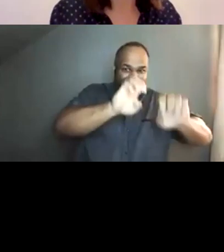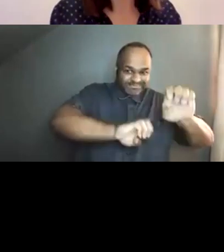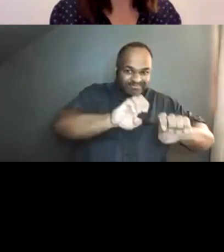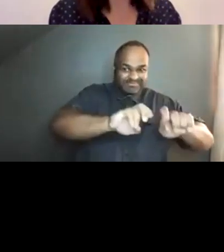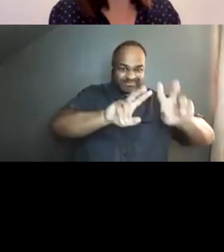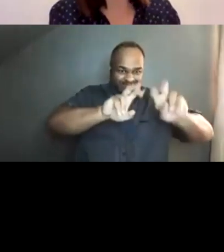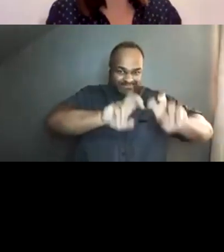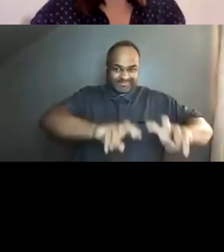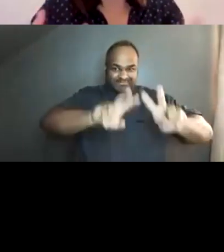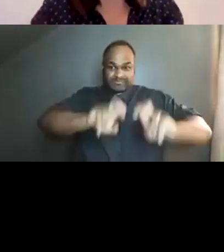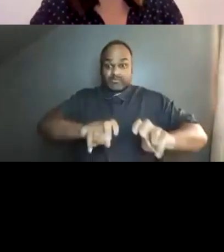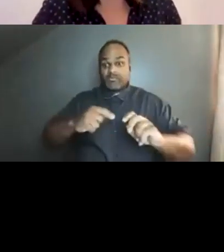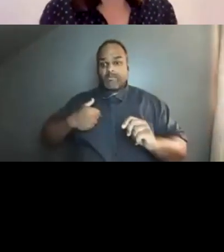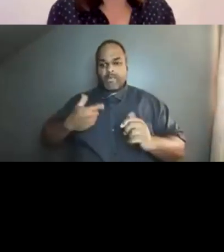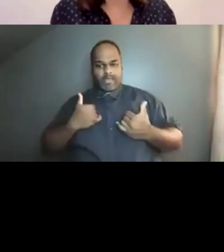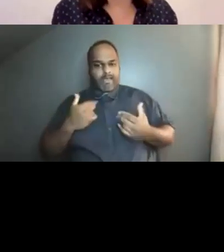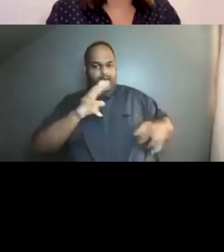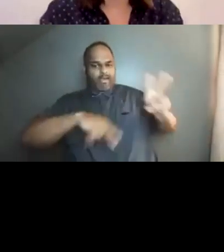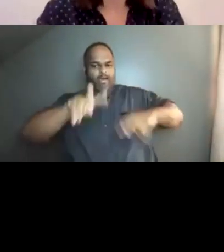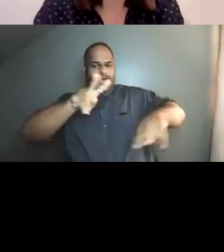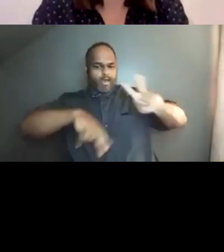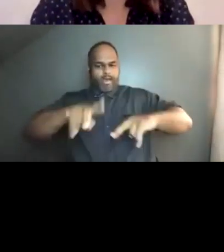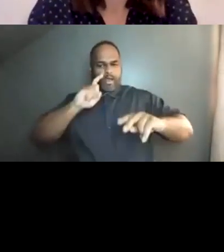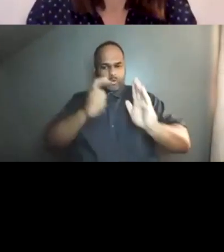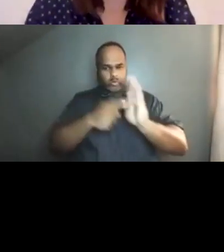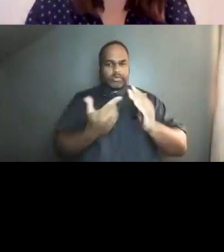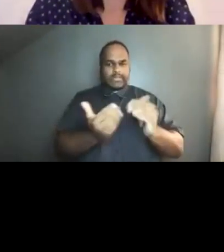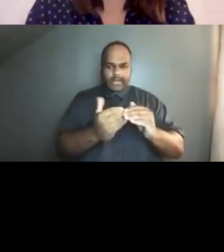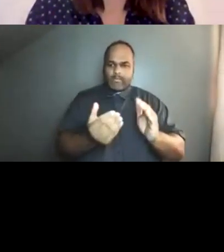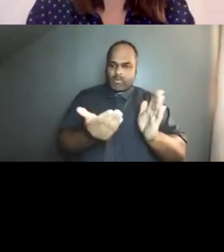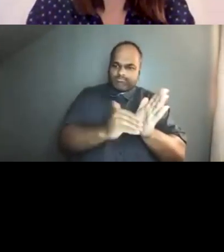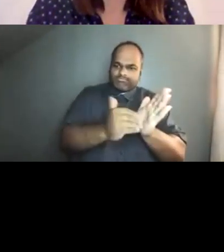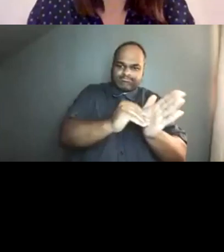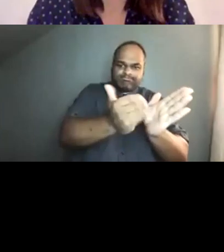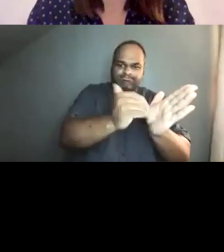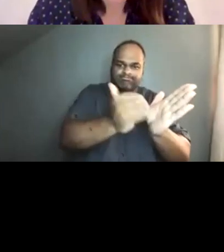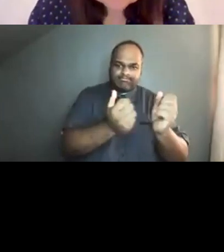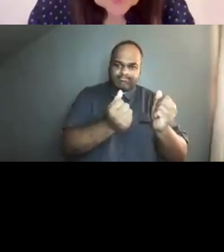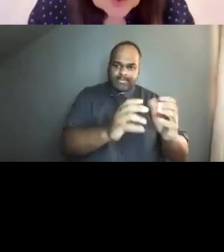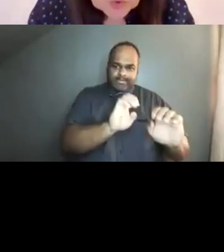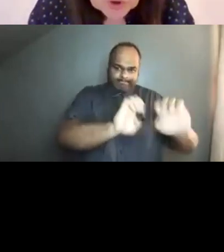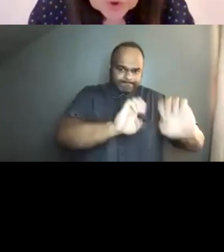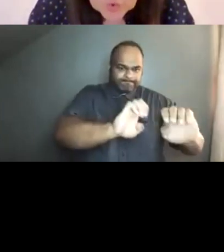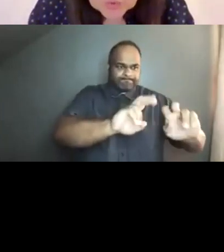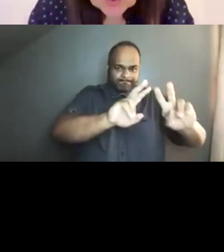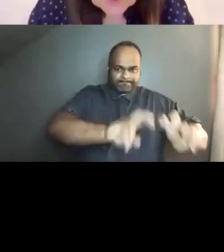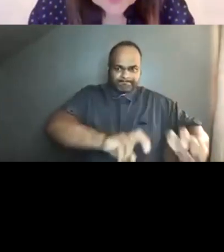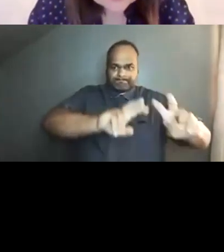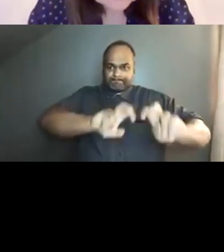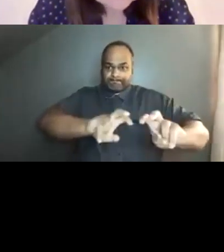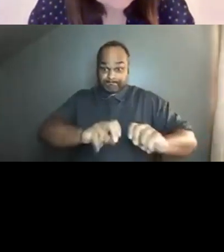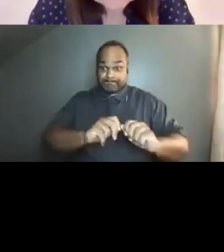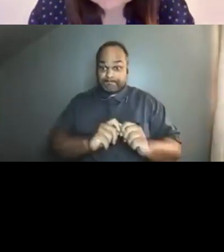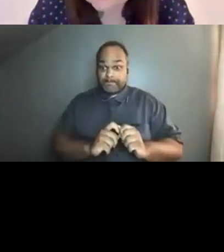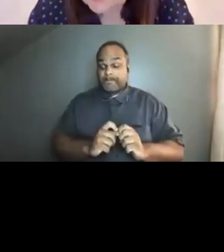I observe the attempts in this field. We also have, I can also show you